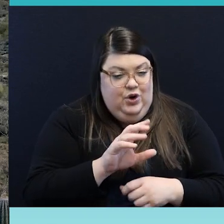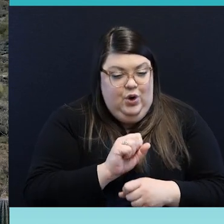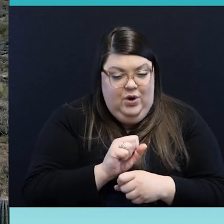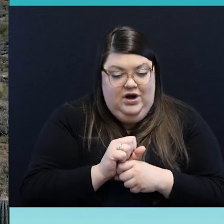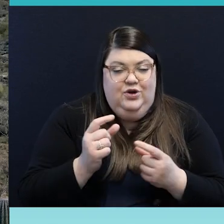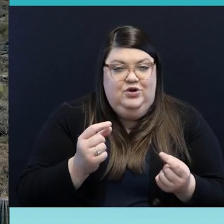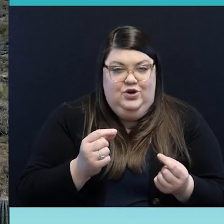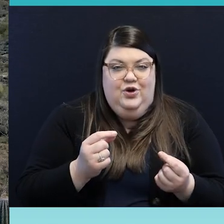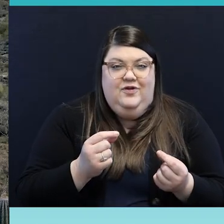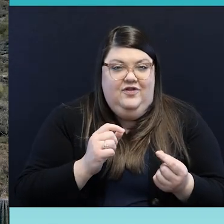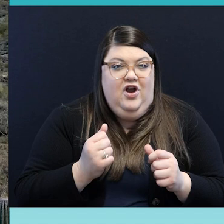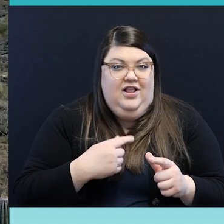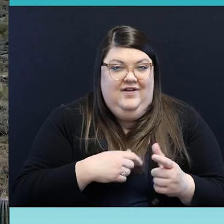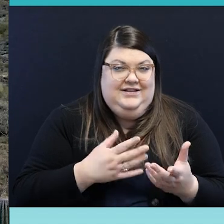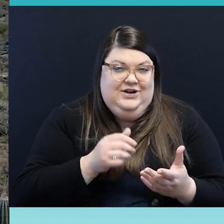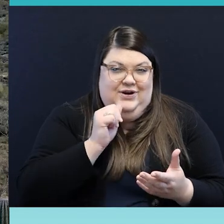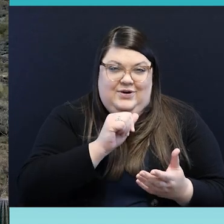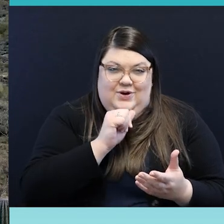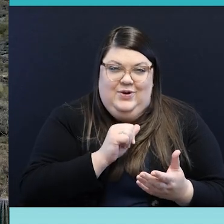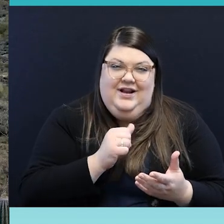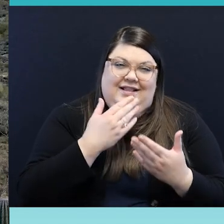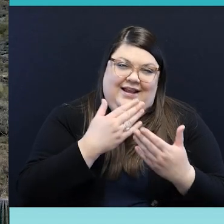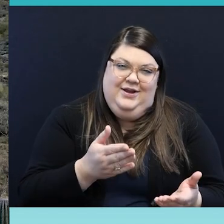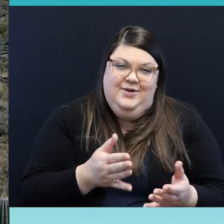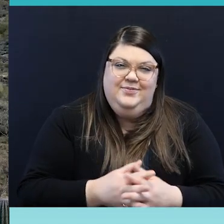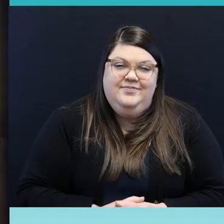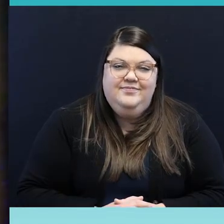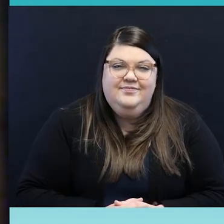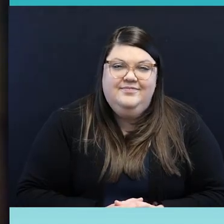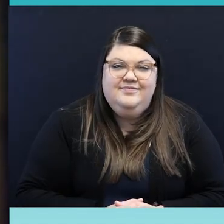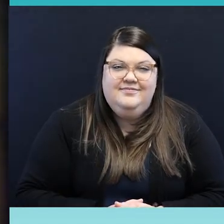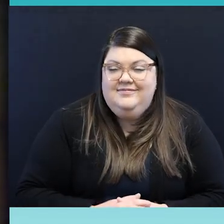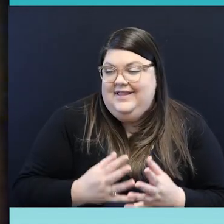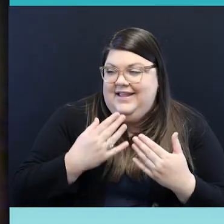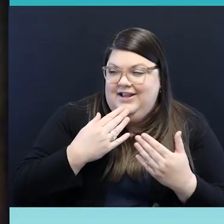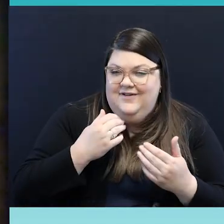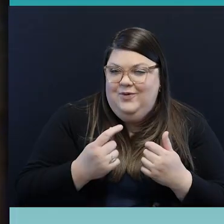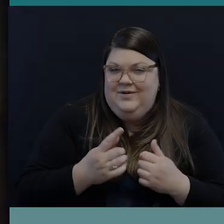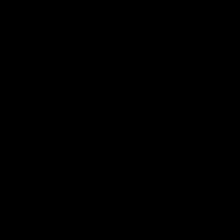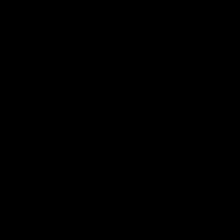in the state of Arizona and elsewhere. So thank you. Thanks, everyone.